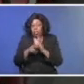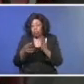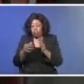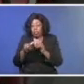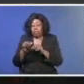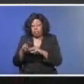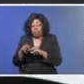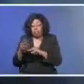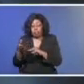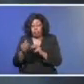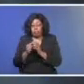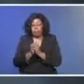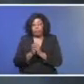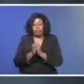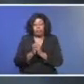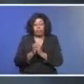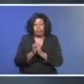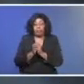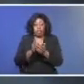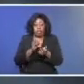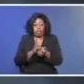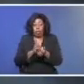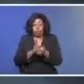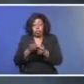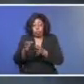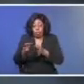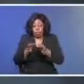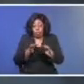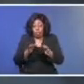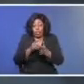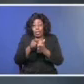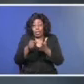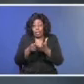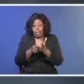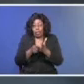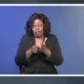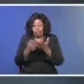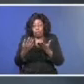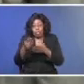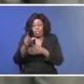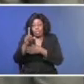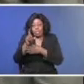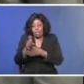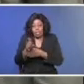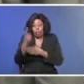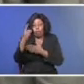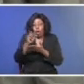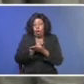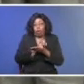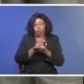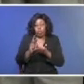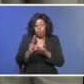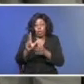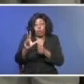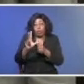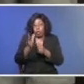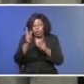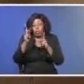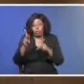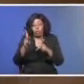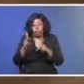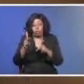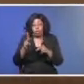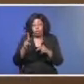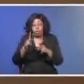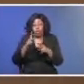there. And as Dr. Diggers explains, this then begs the need for an approved third party verifying